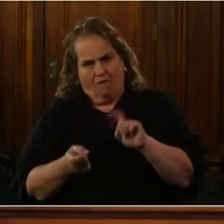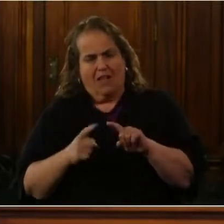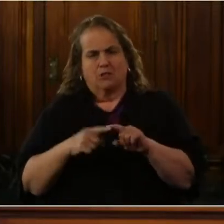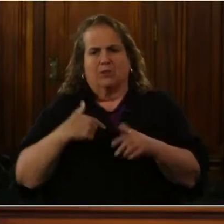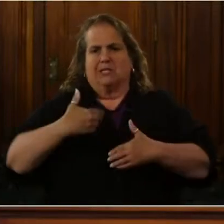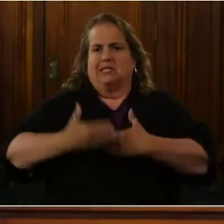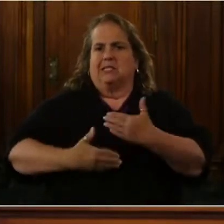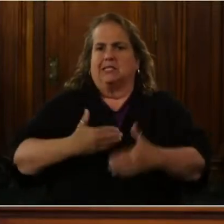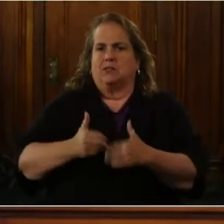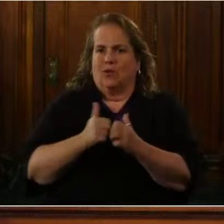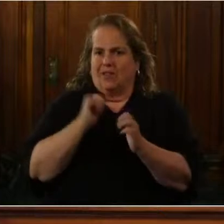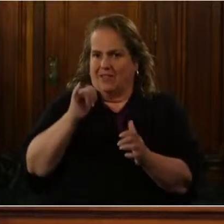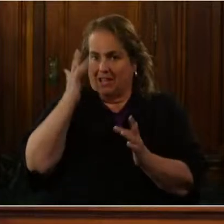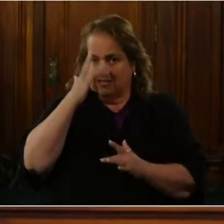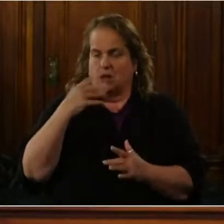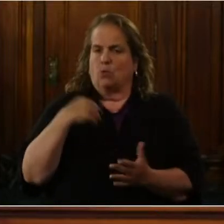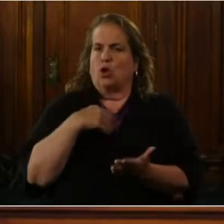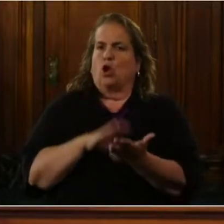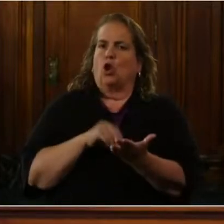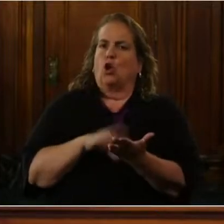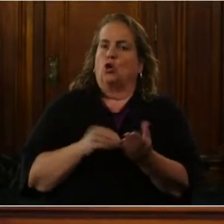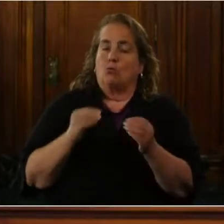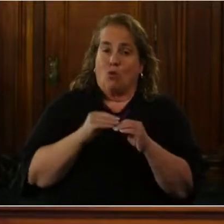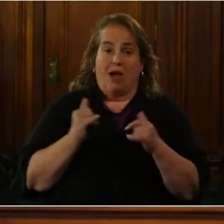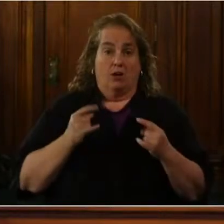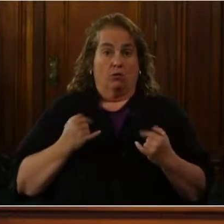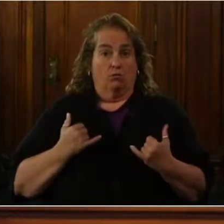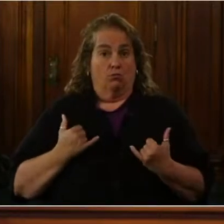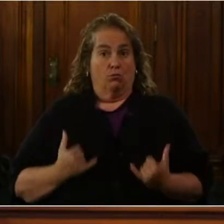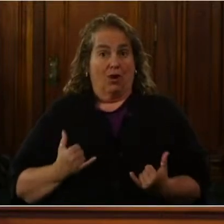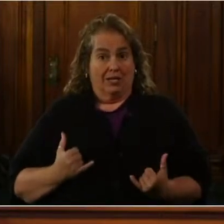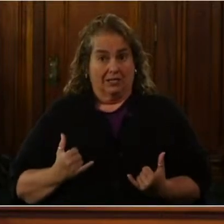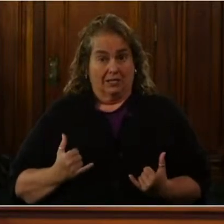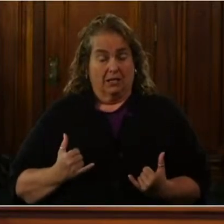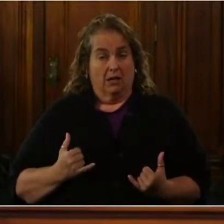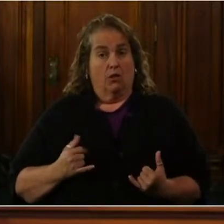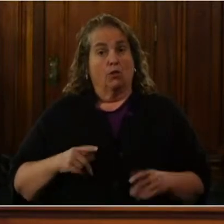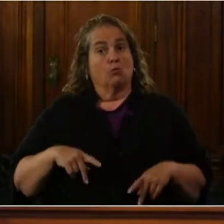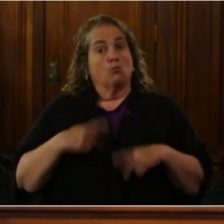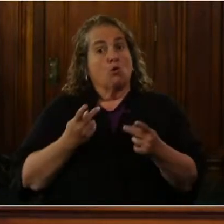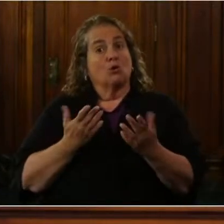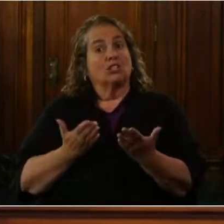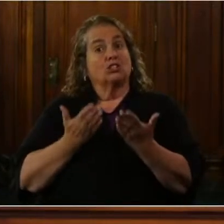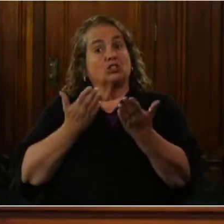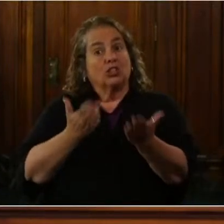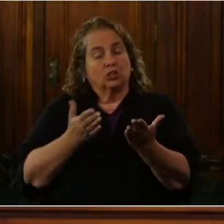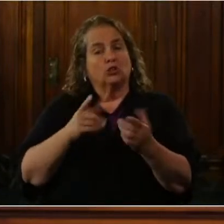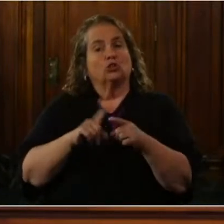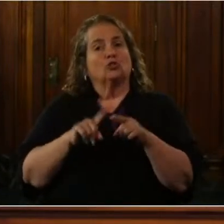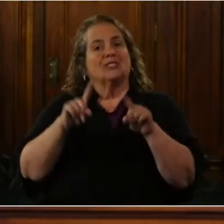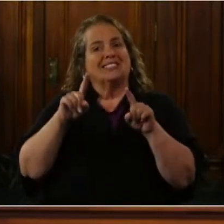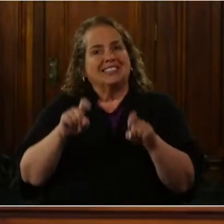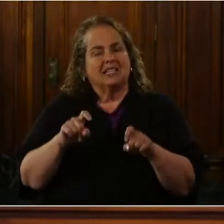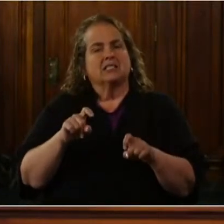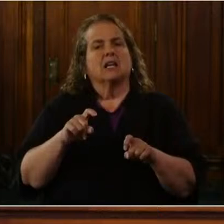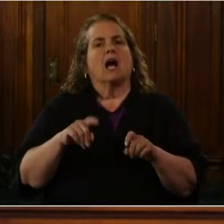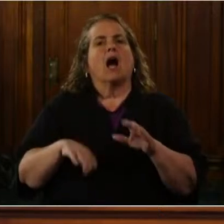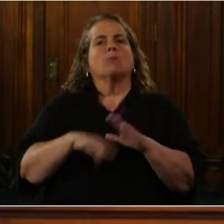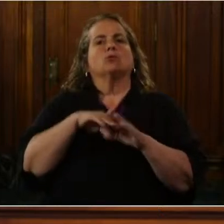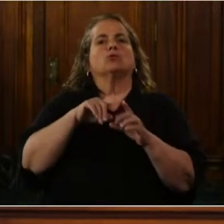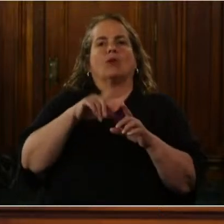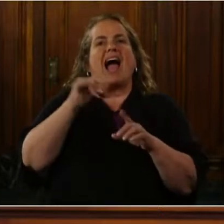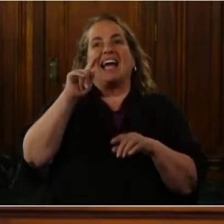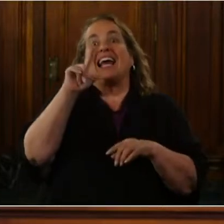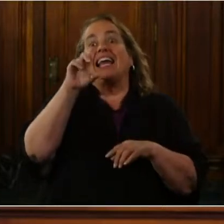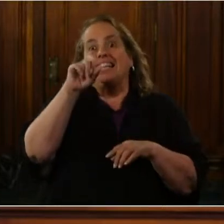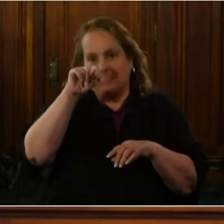this disease and we learn more. So at present, the proposed suggestion is to test at least 2% of your